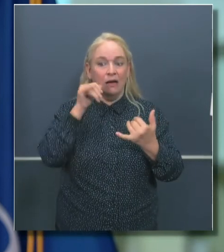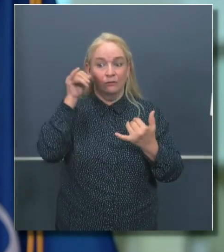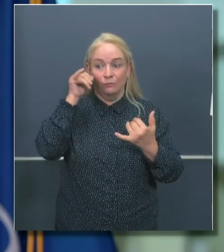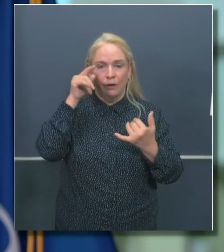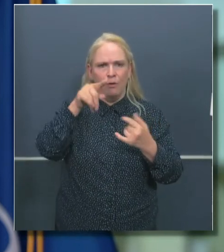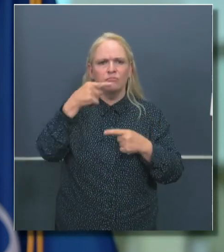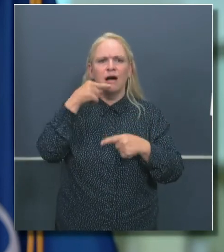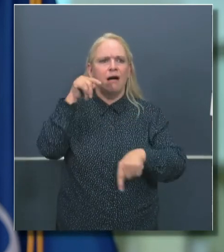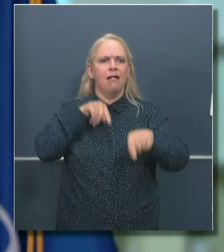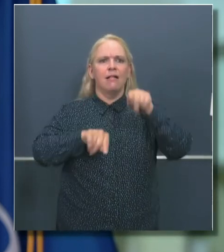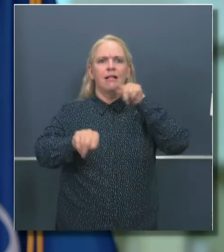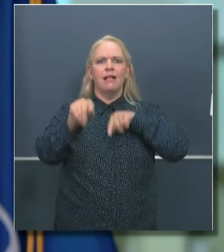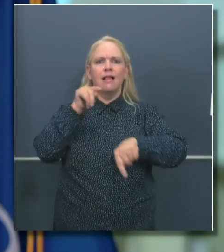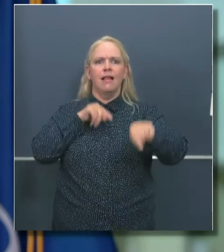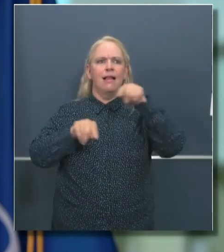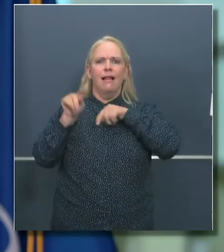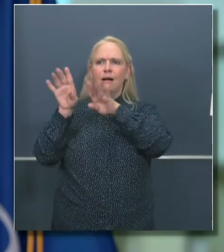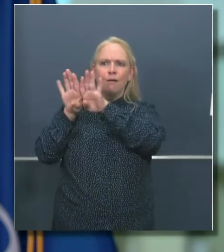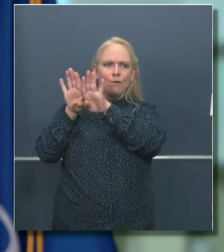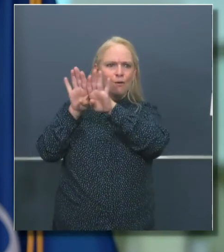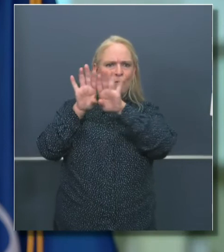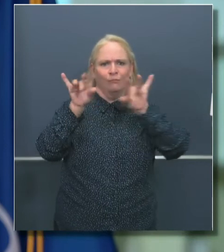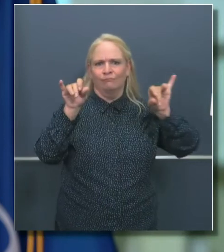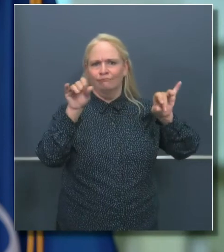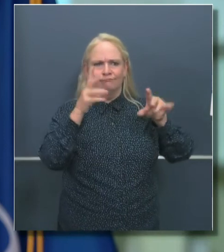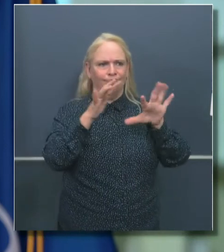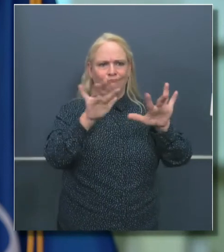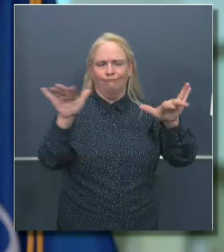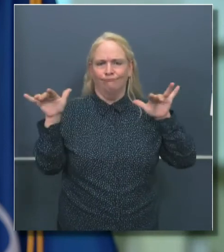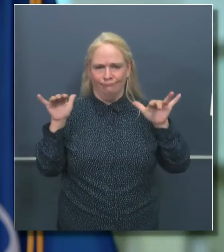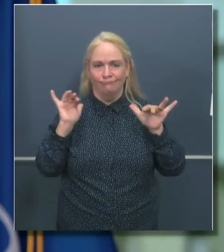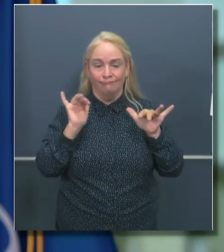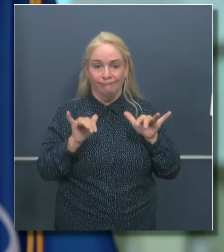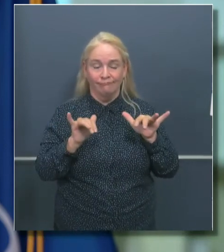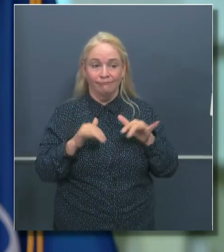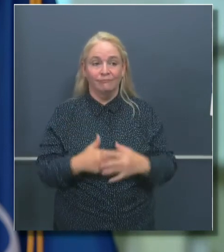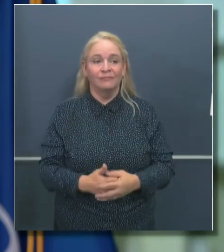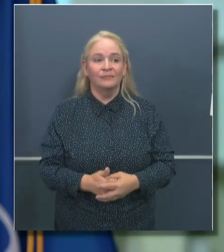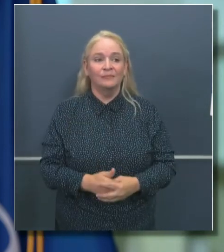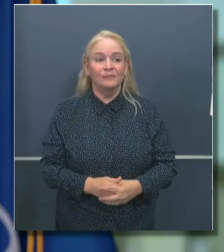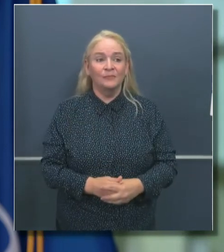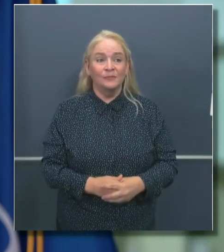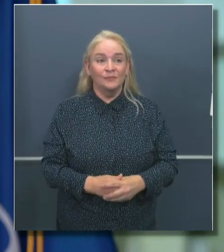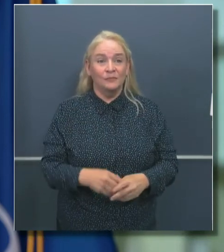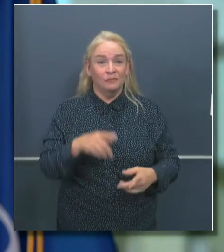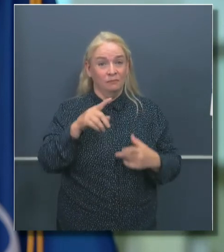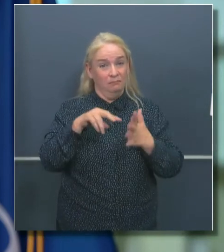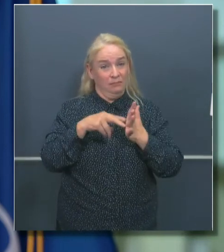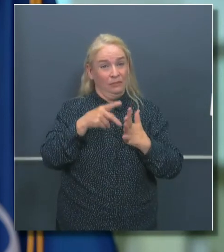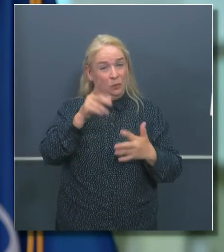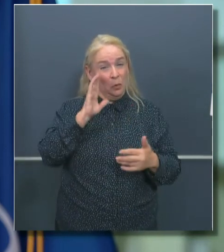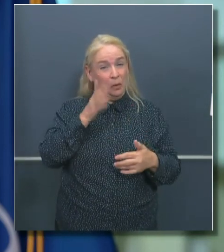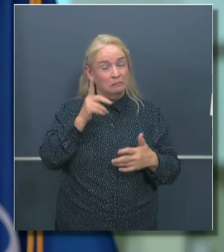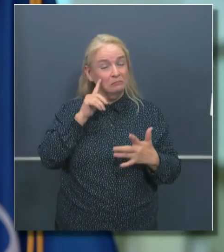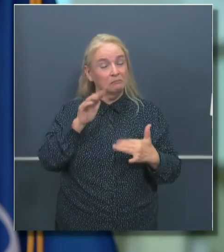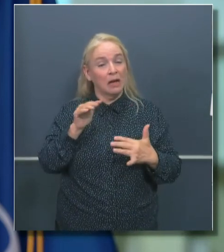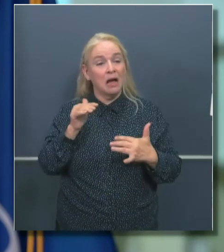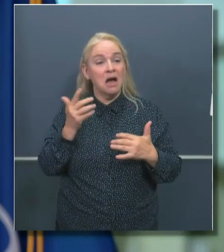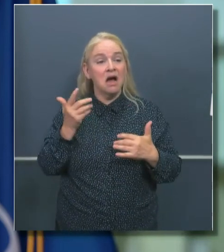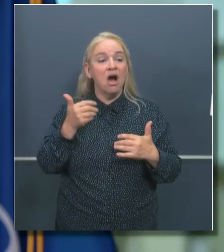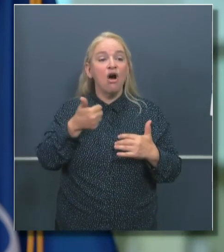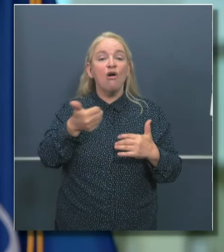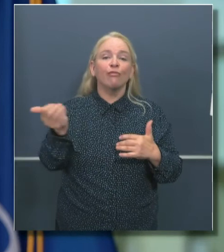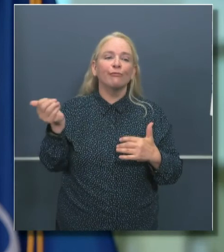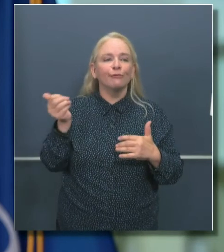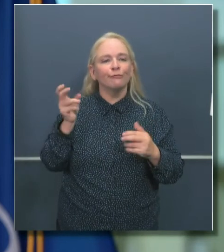approach so far that's going to inform any changes to how those counties reopen